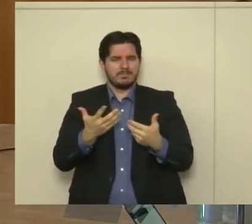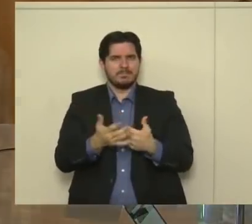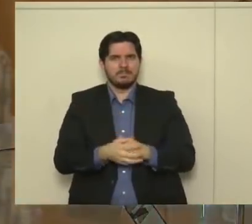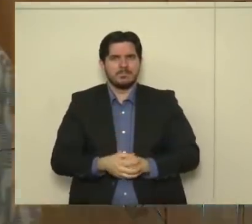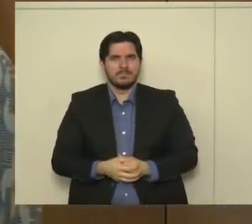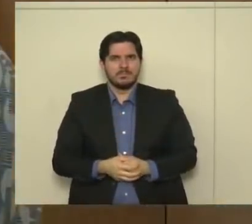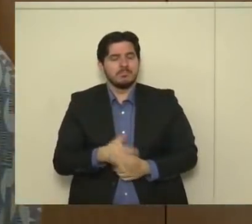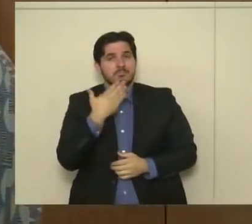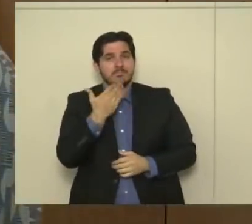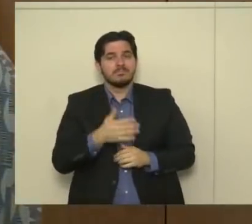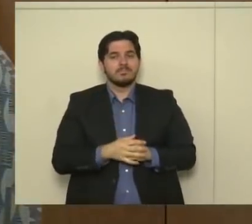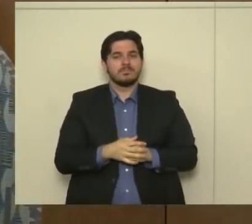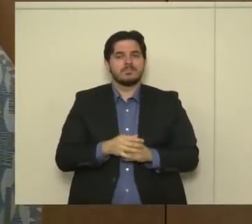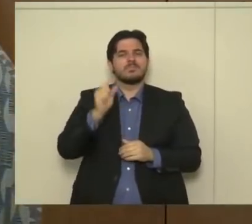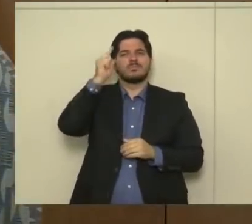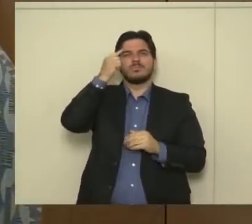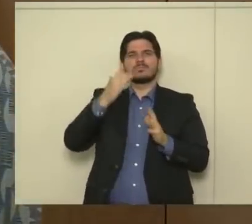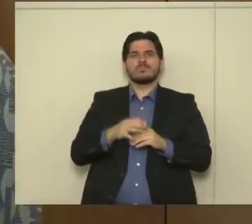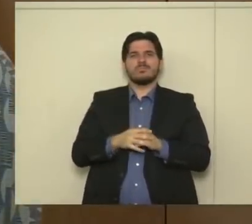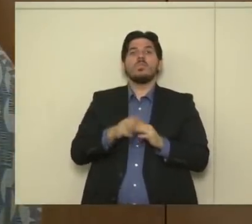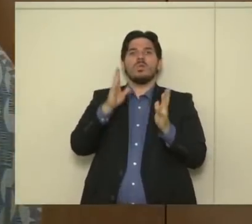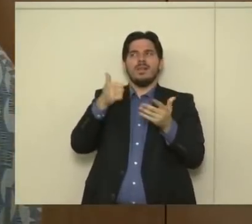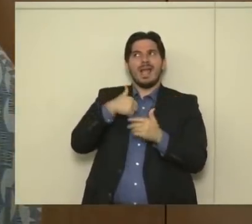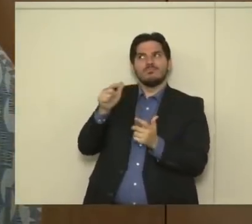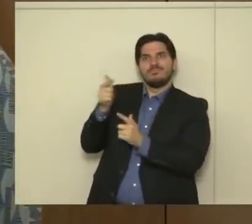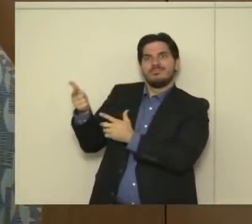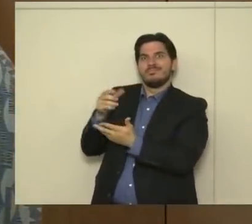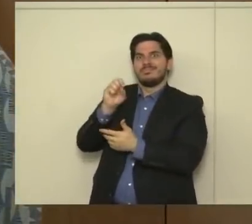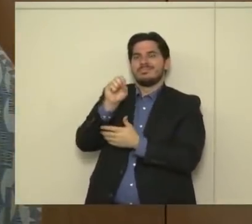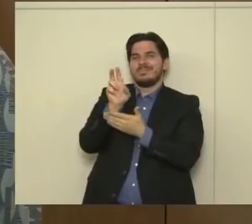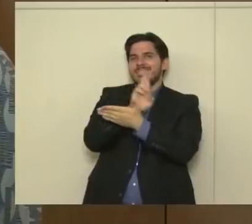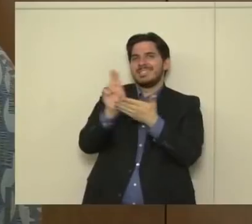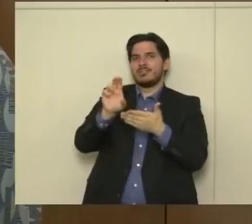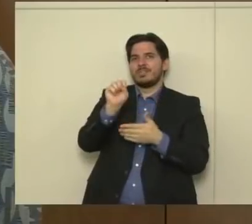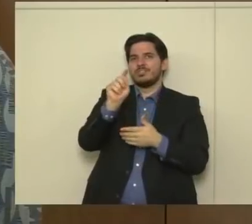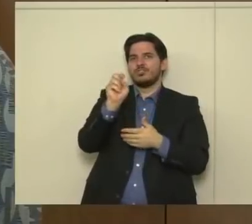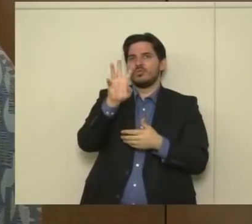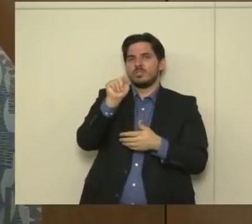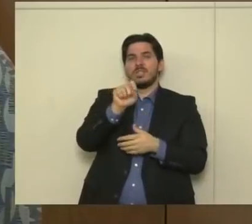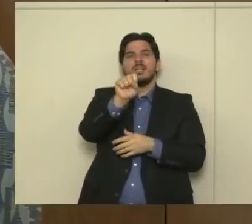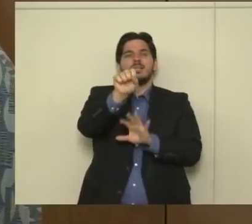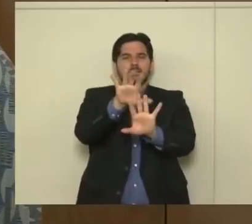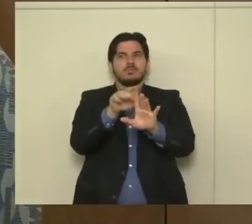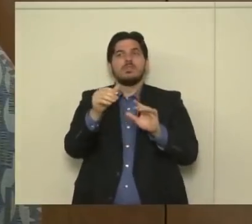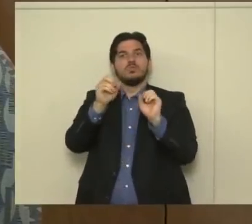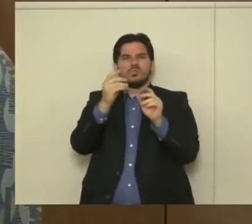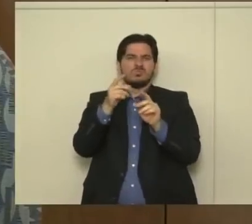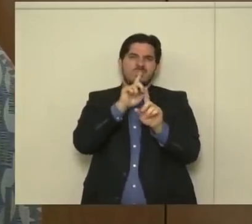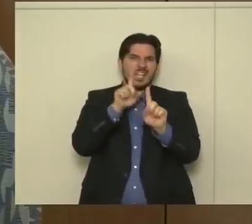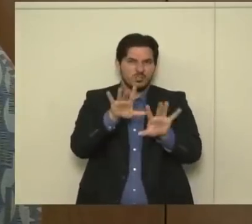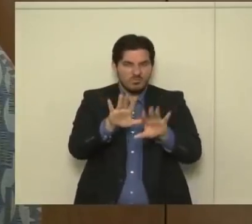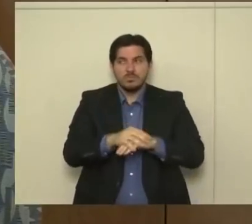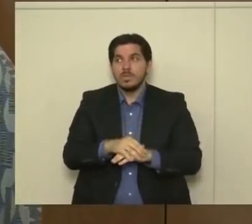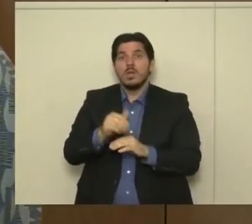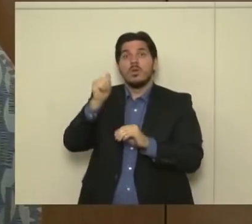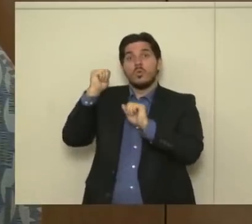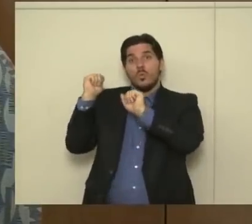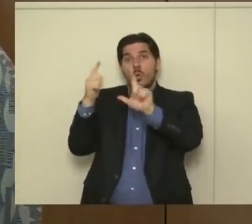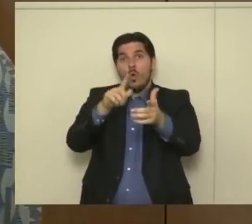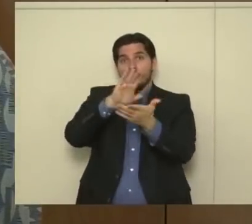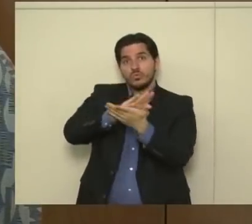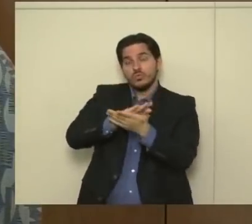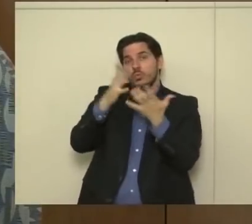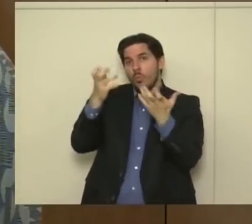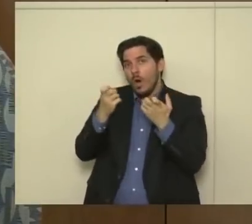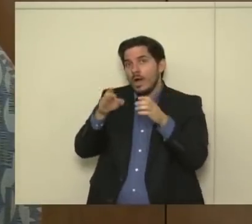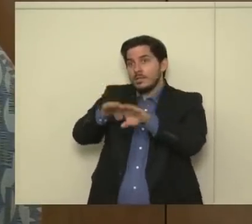right, so I'm going to go to Secretary Stewart, but yes, everyone had to provide a plan. and that we have an approval